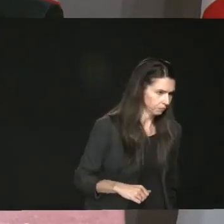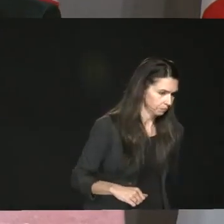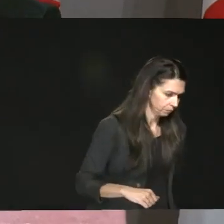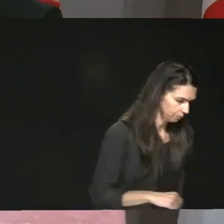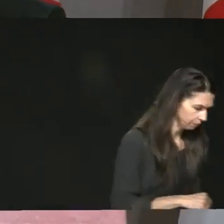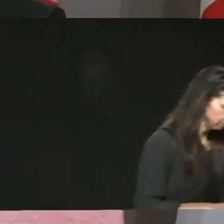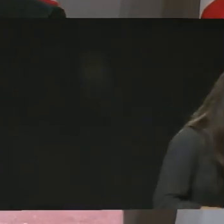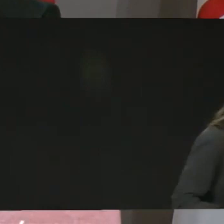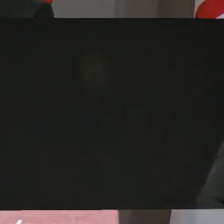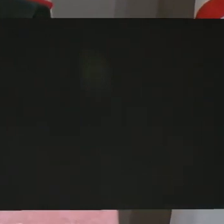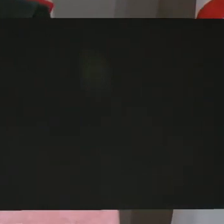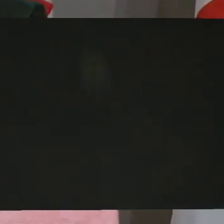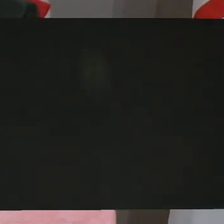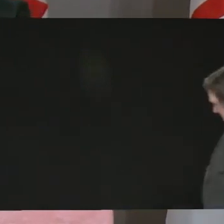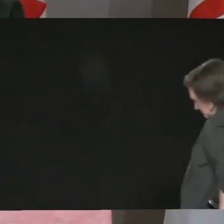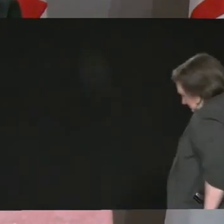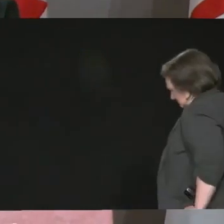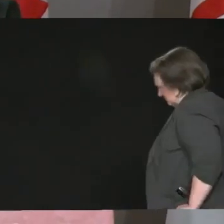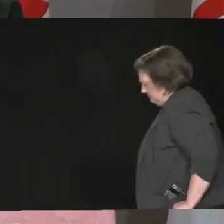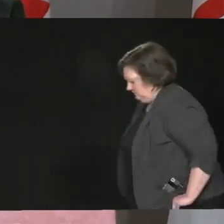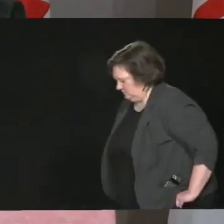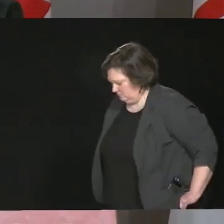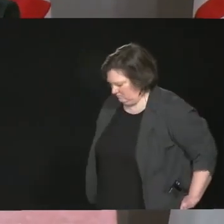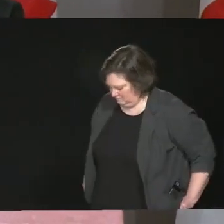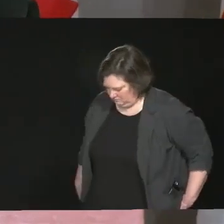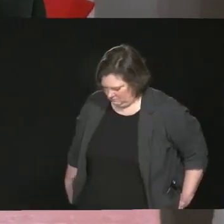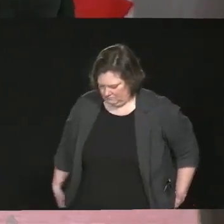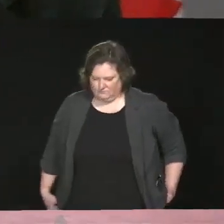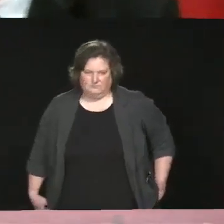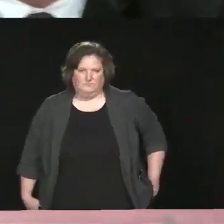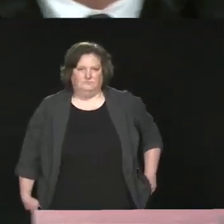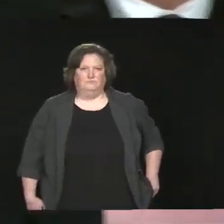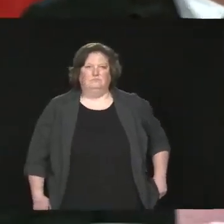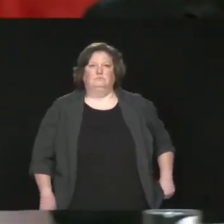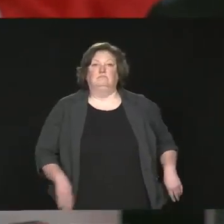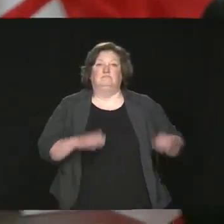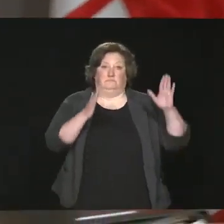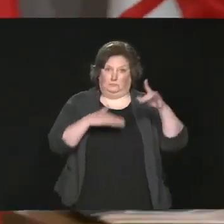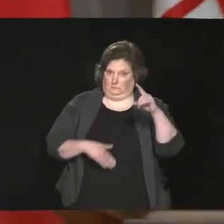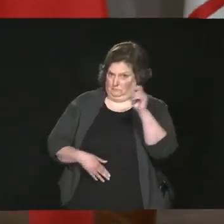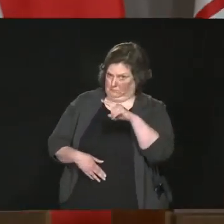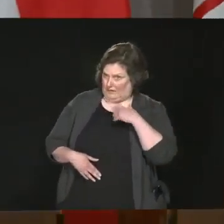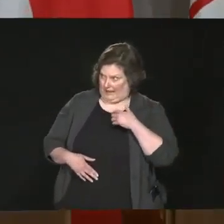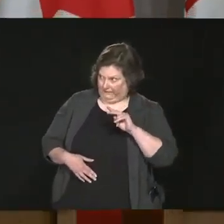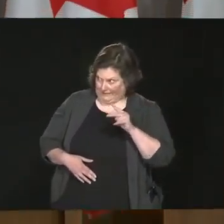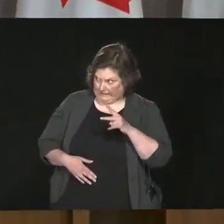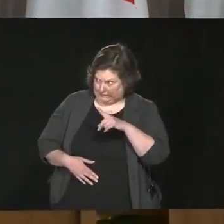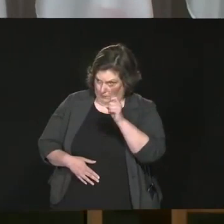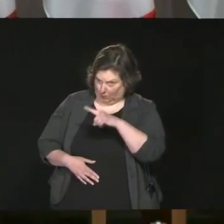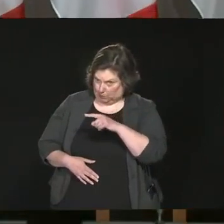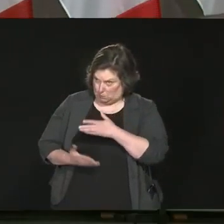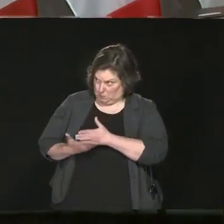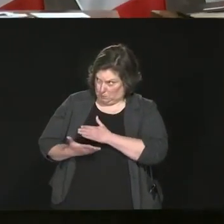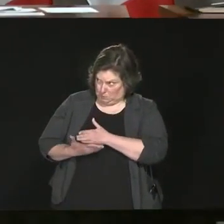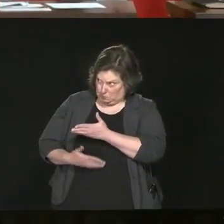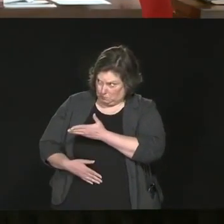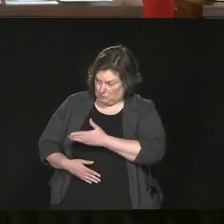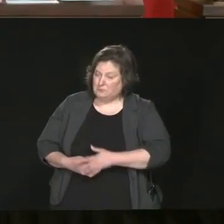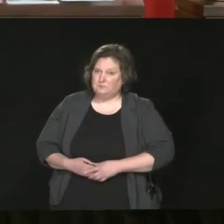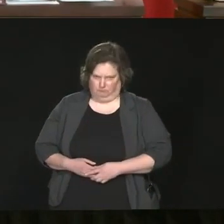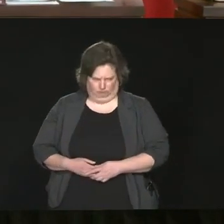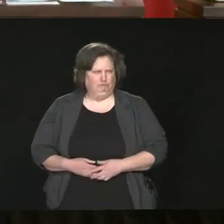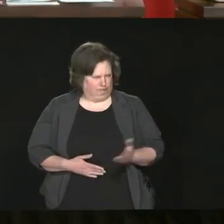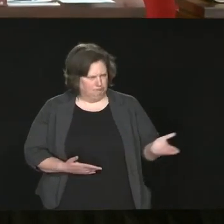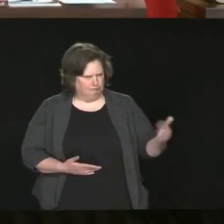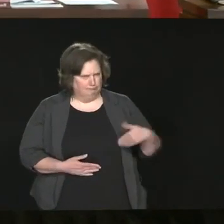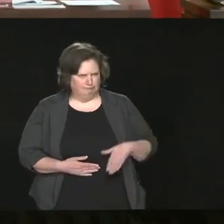Est-ce que je peux avoir ma deuxième question à M. Duclos? May I ask my second question to Mr. Duclos? Of course. Dites-moi,